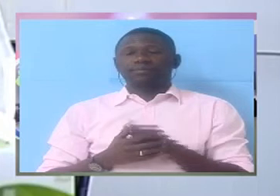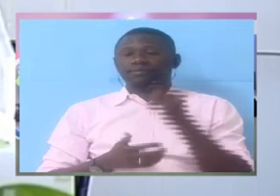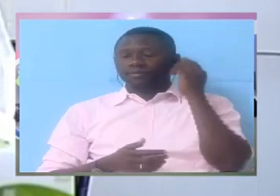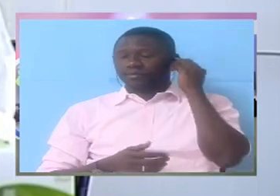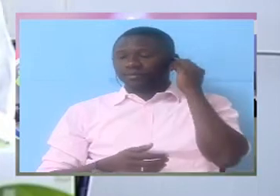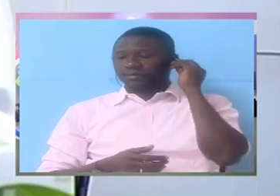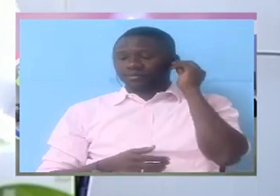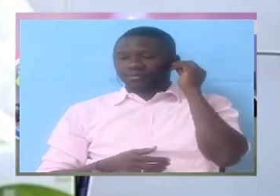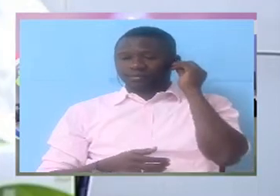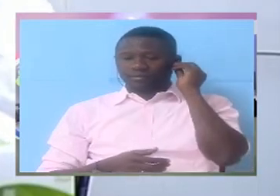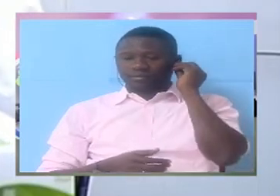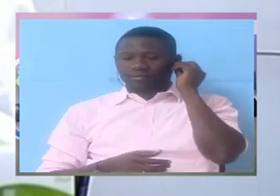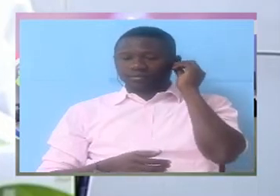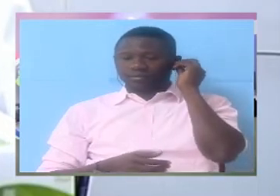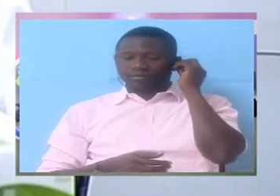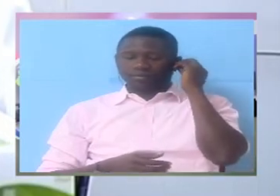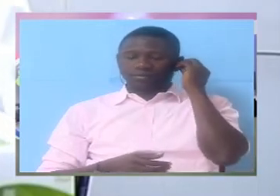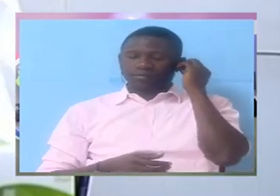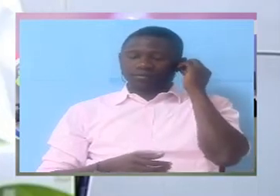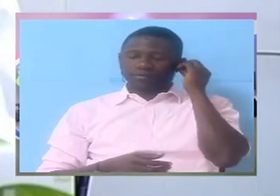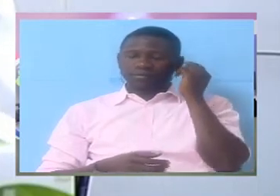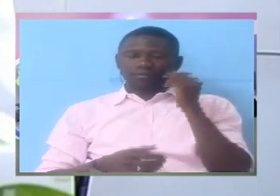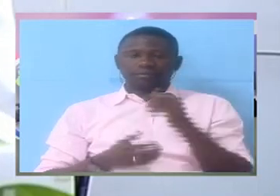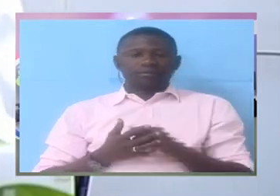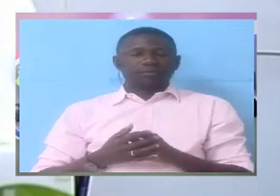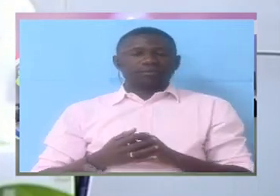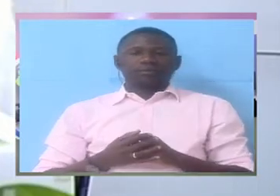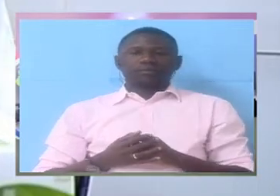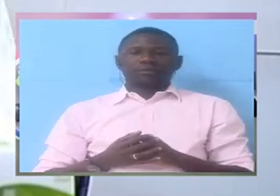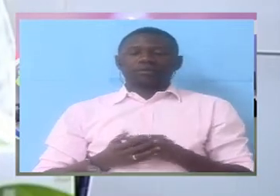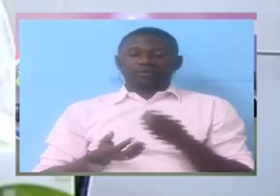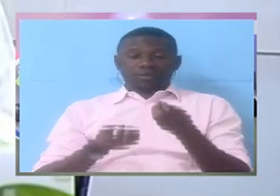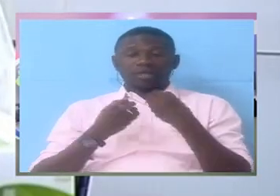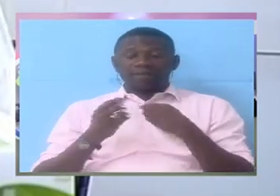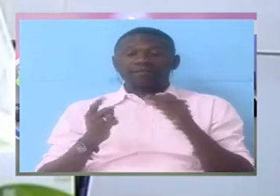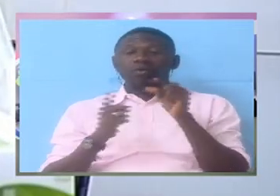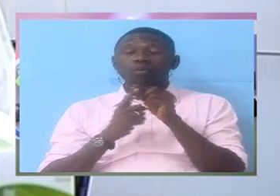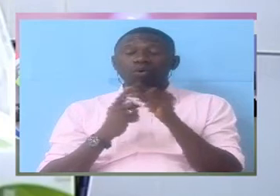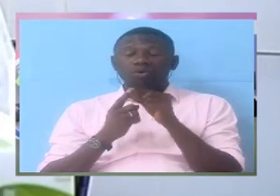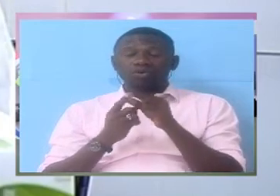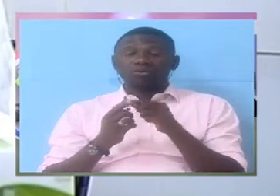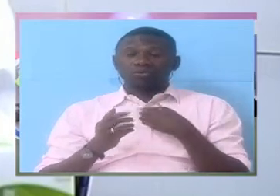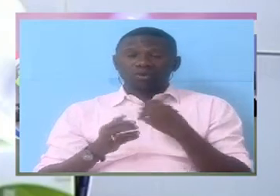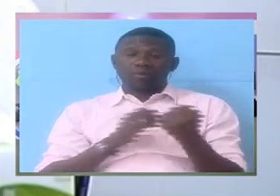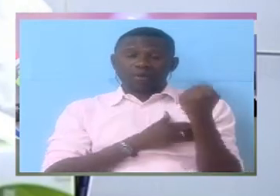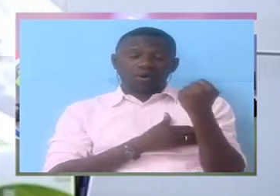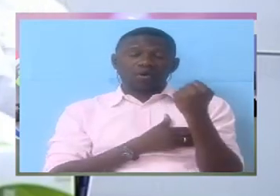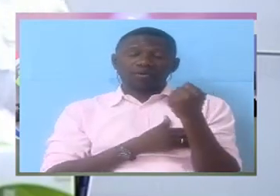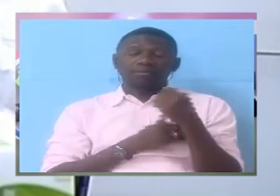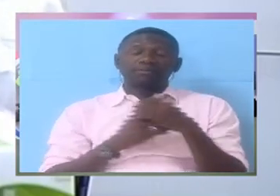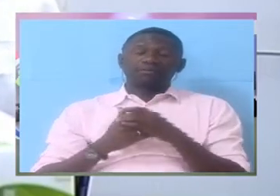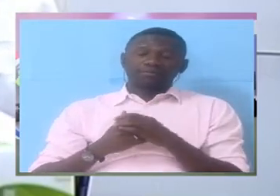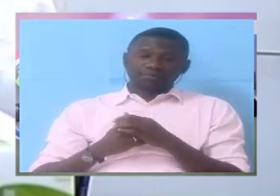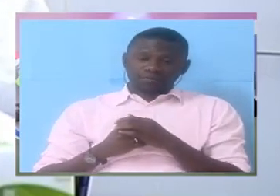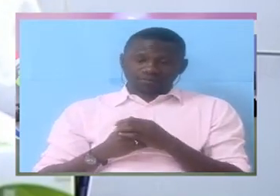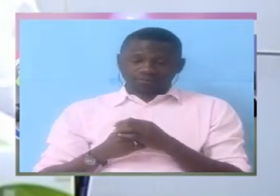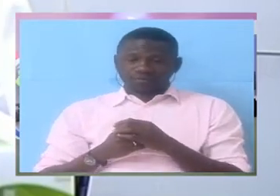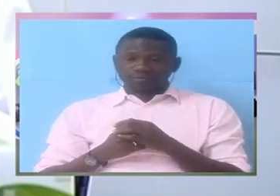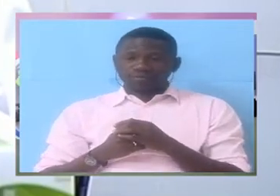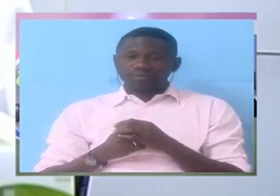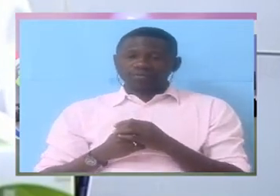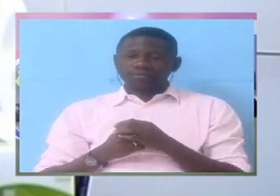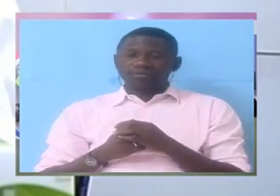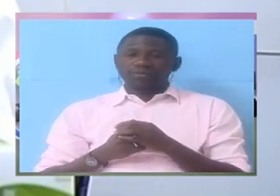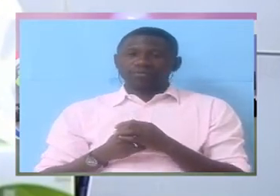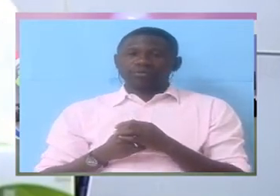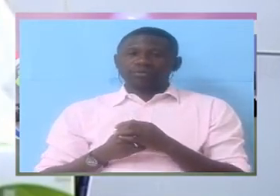bije. I was given the authority also. Ying fanang sembo dinna. As an issuing